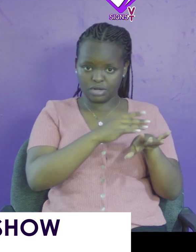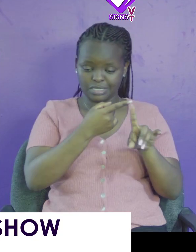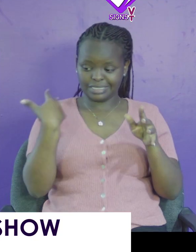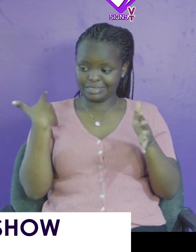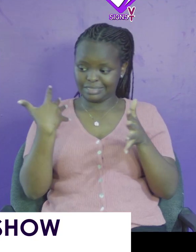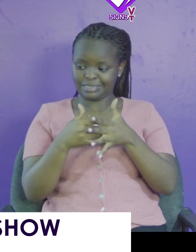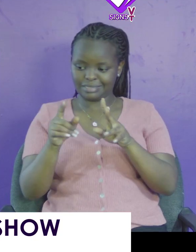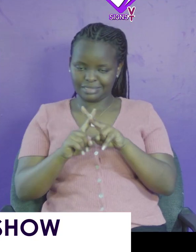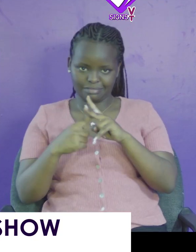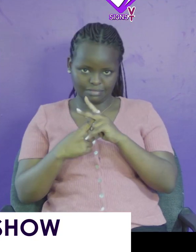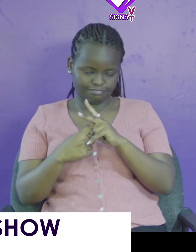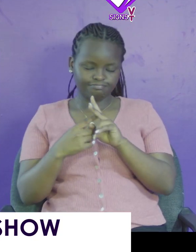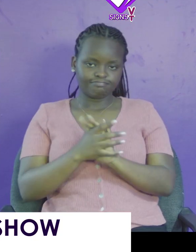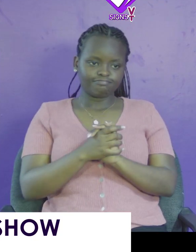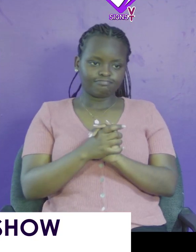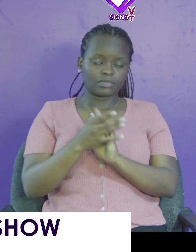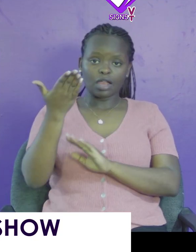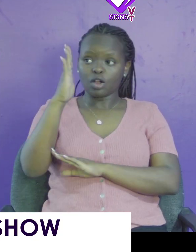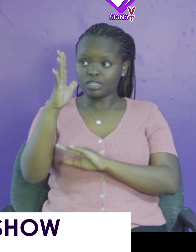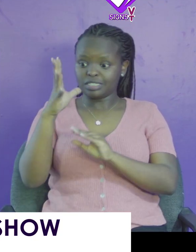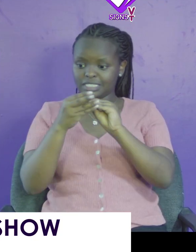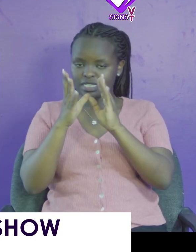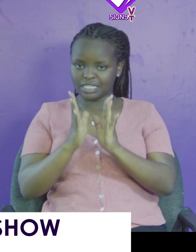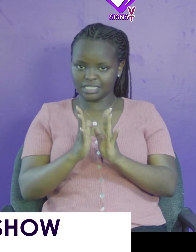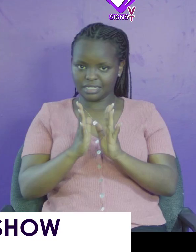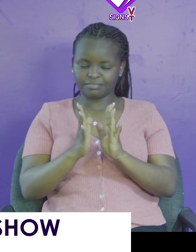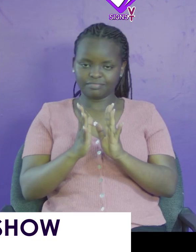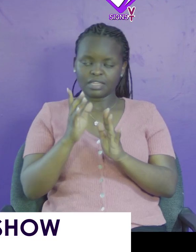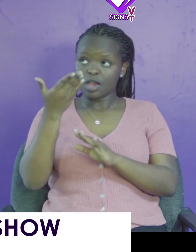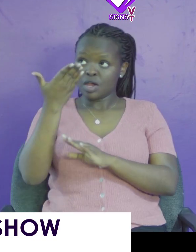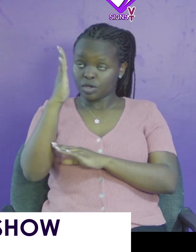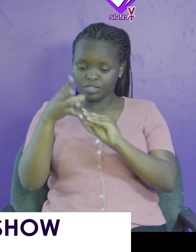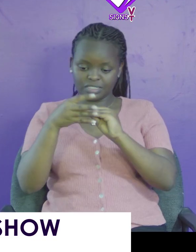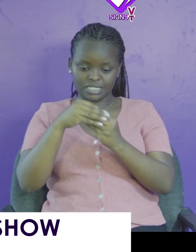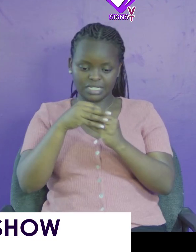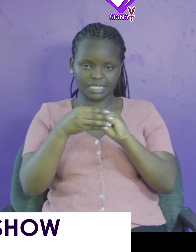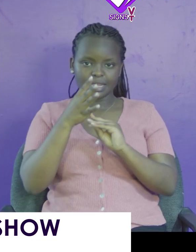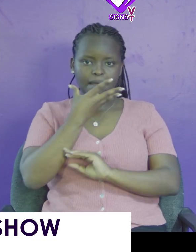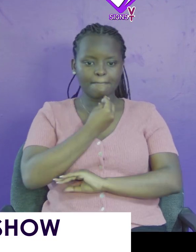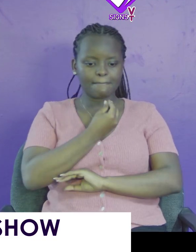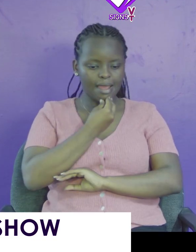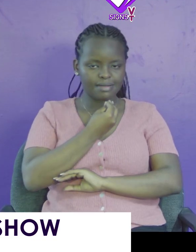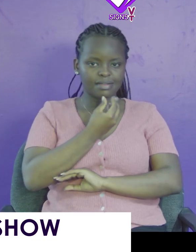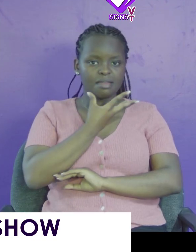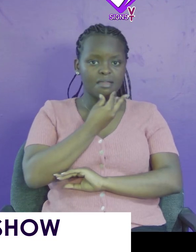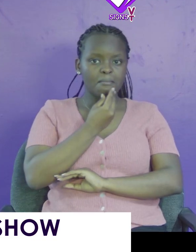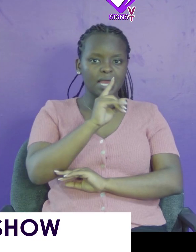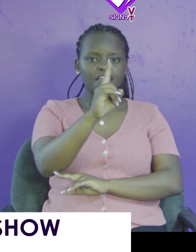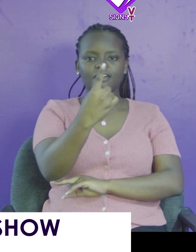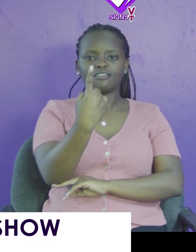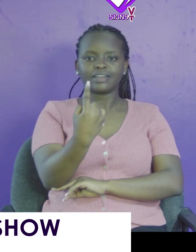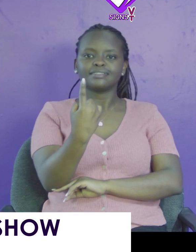go. God is the creator. He is the one who created man, and man was created first.